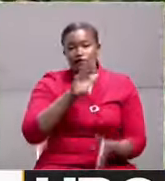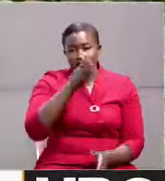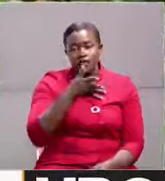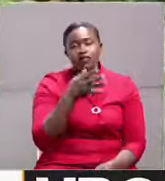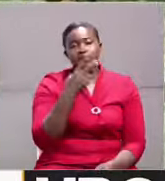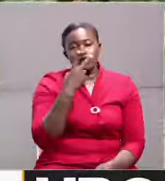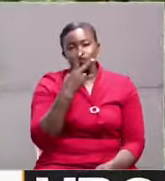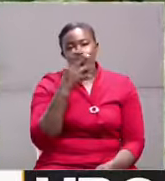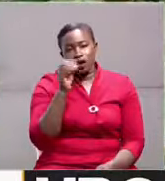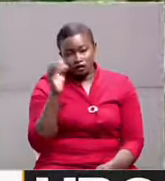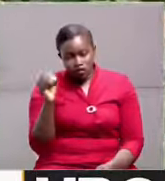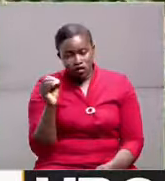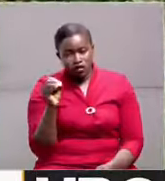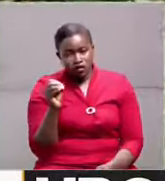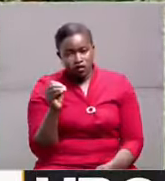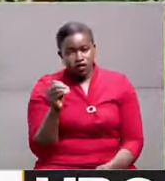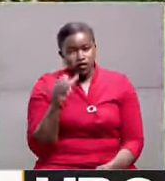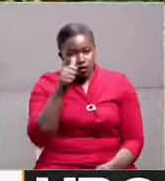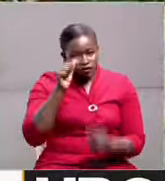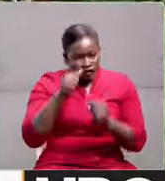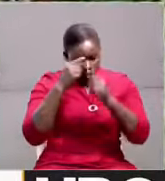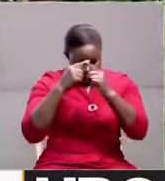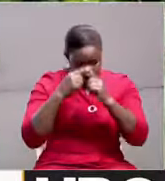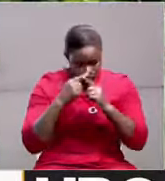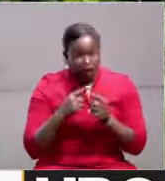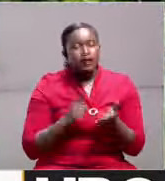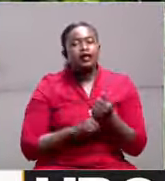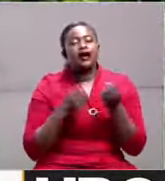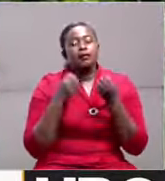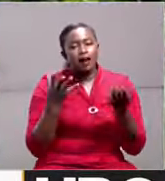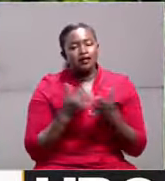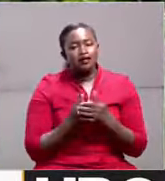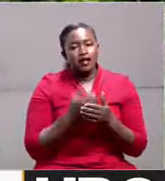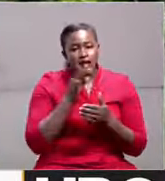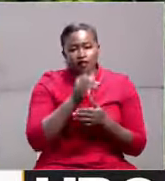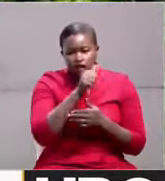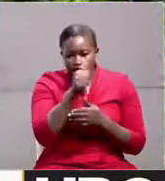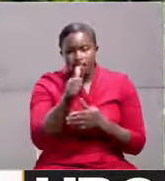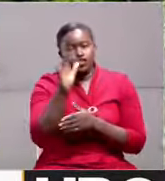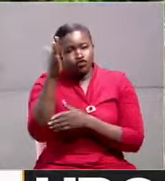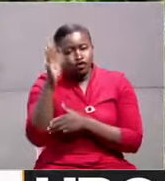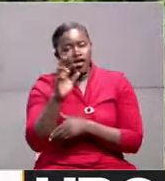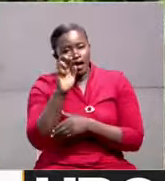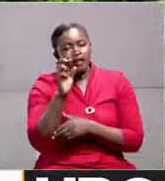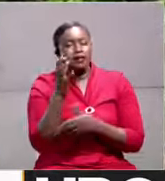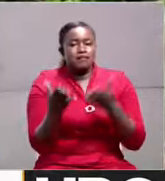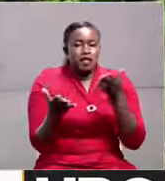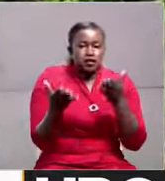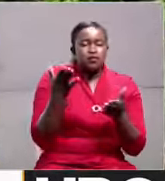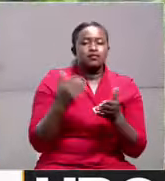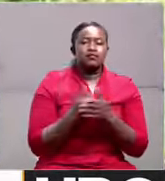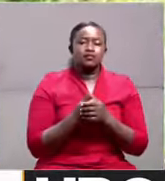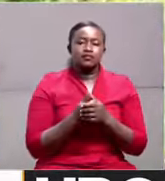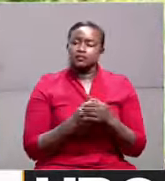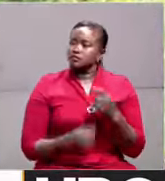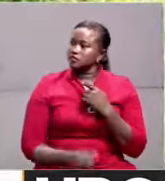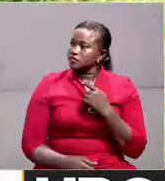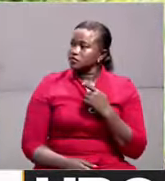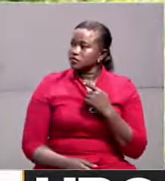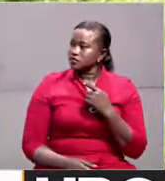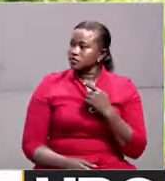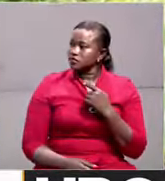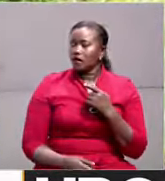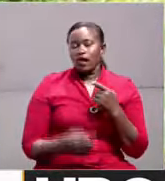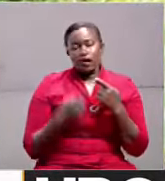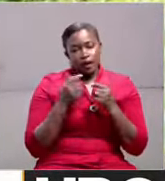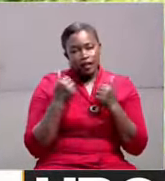mbibiri katonyezo kusana basere zengero kufuna ngafunye kilo munana chokabo bana bino kilo munana tesobola kuwera nulecho njagala